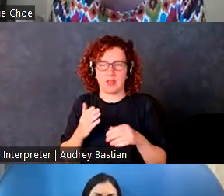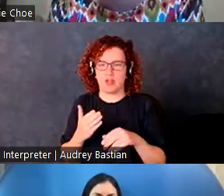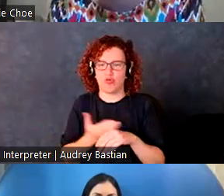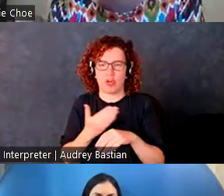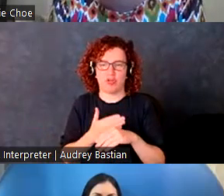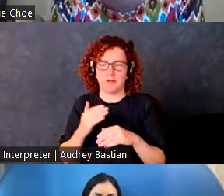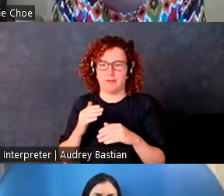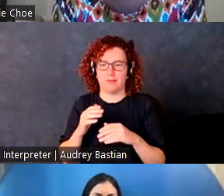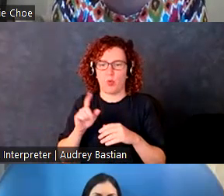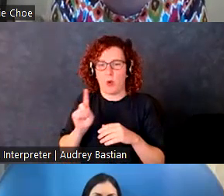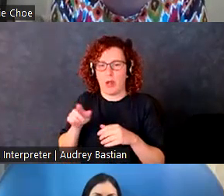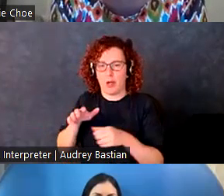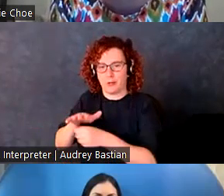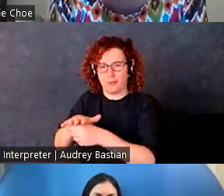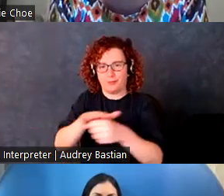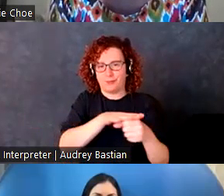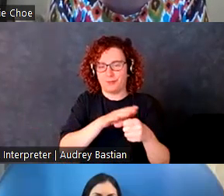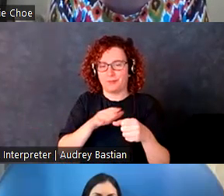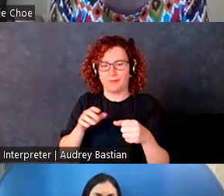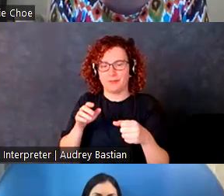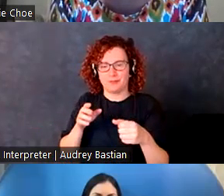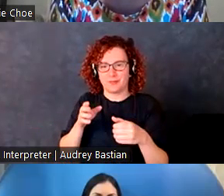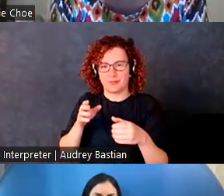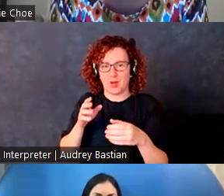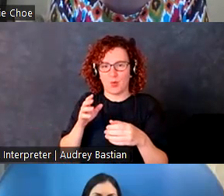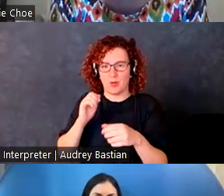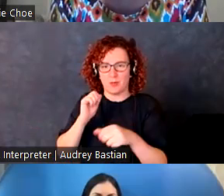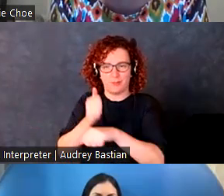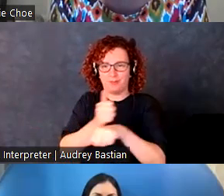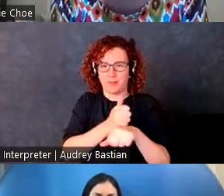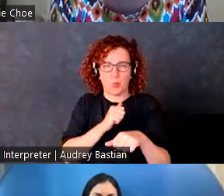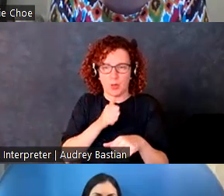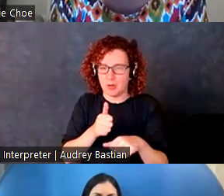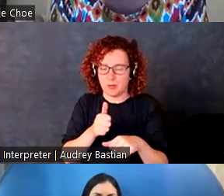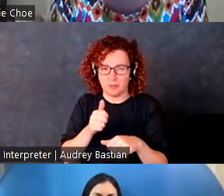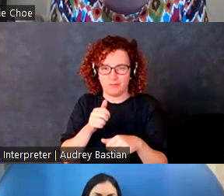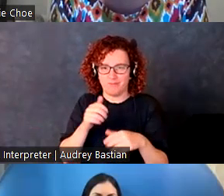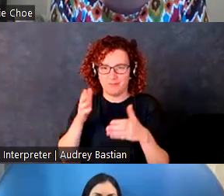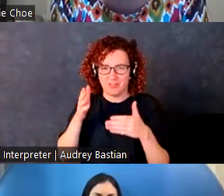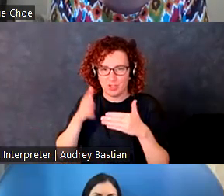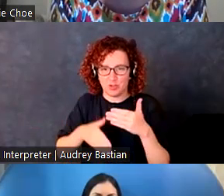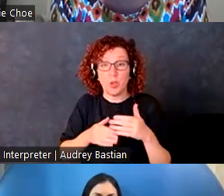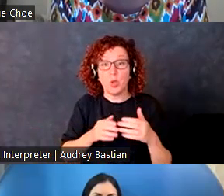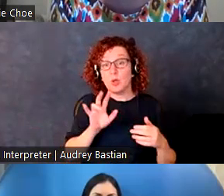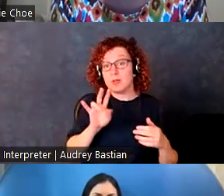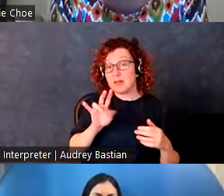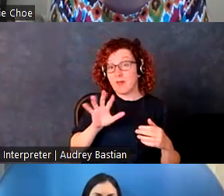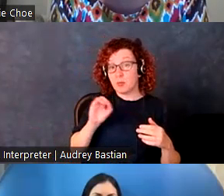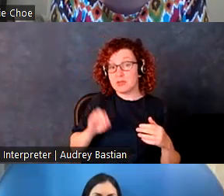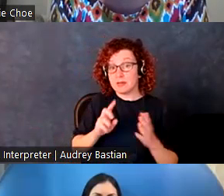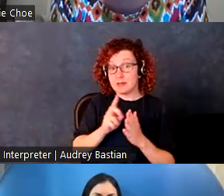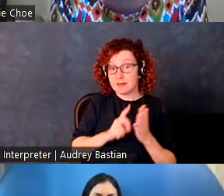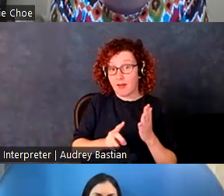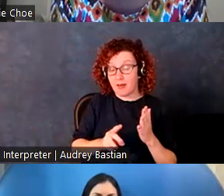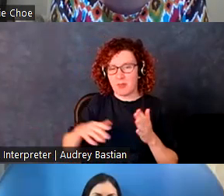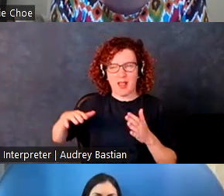after the 75% design. We always, when we look at how we